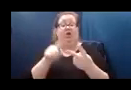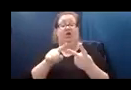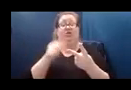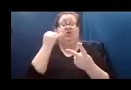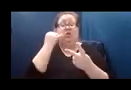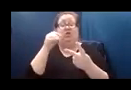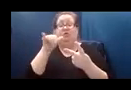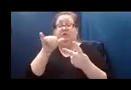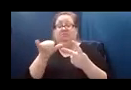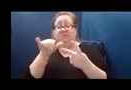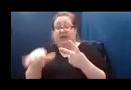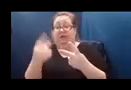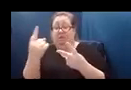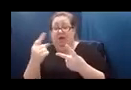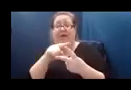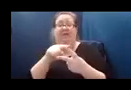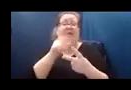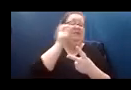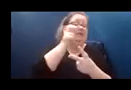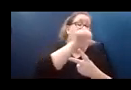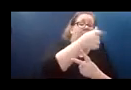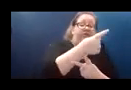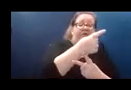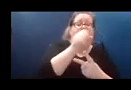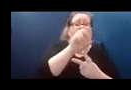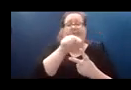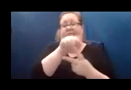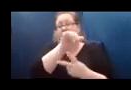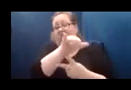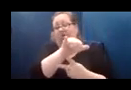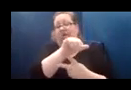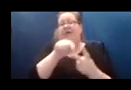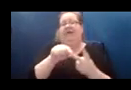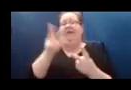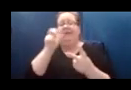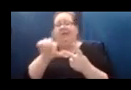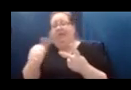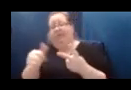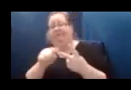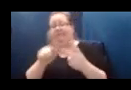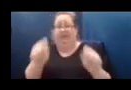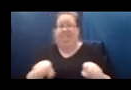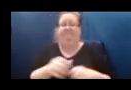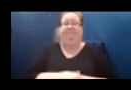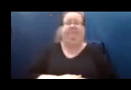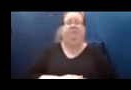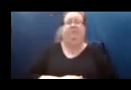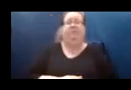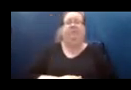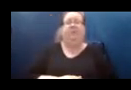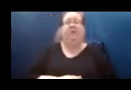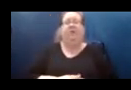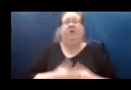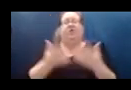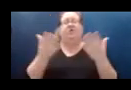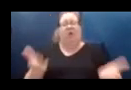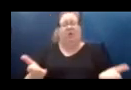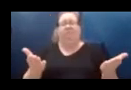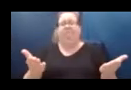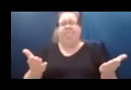stream is currently available on Facebook, but we'll also post the recording later on YouTube, as I mentioned. So what is this all